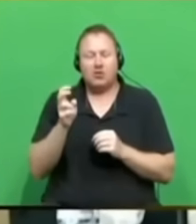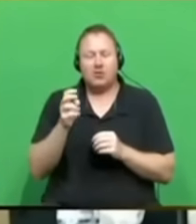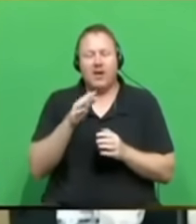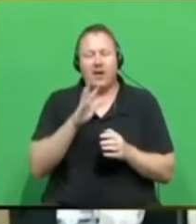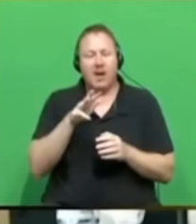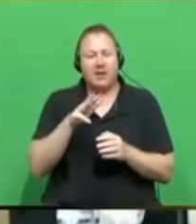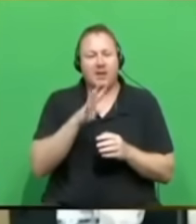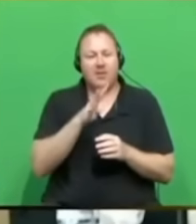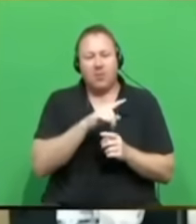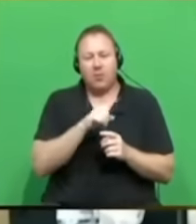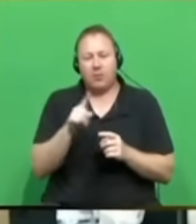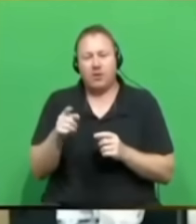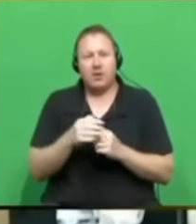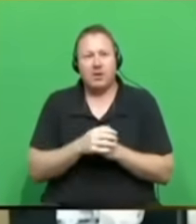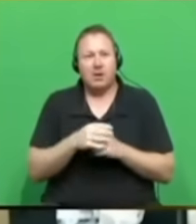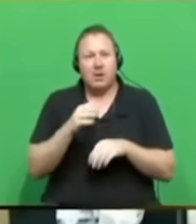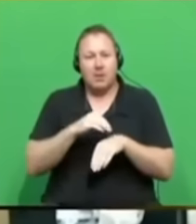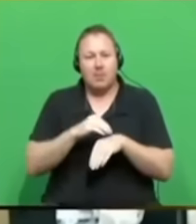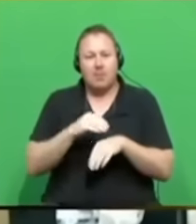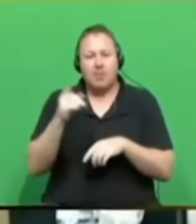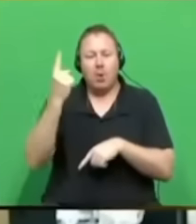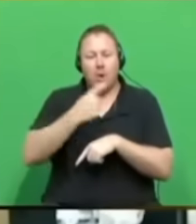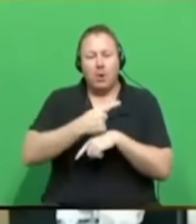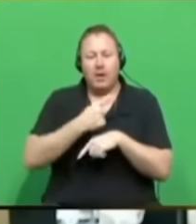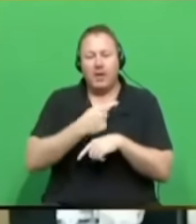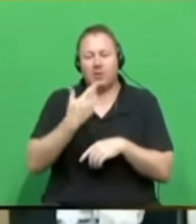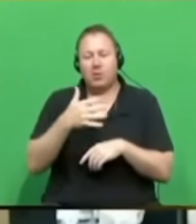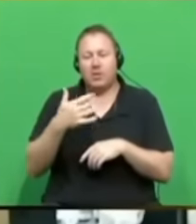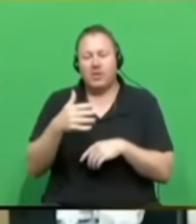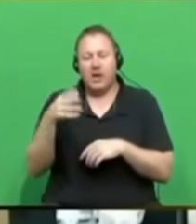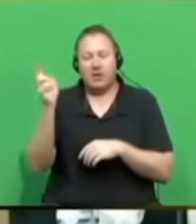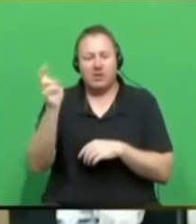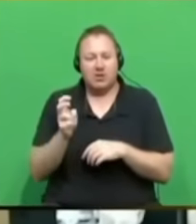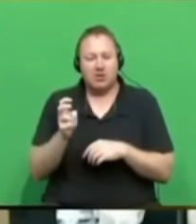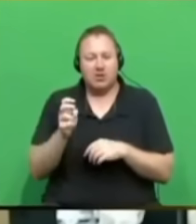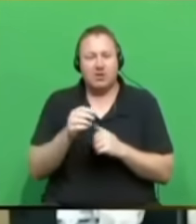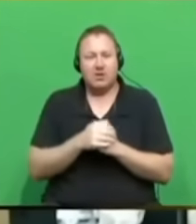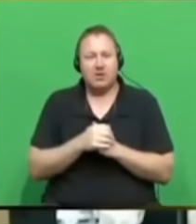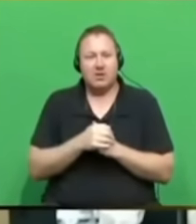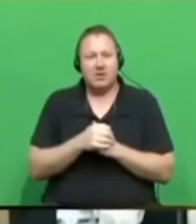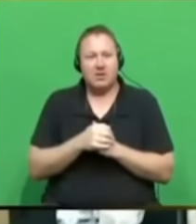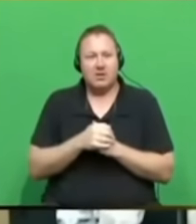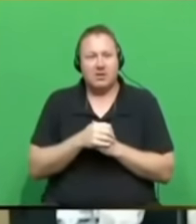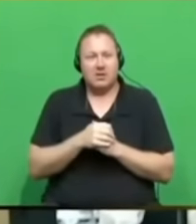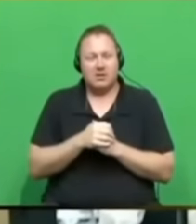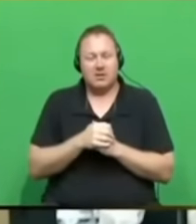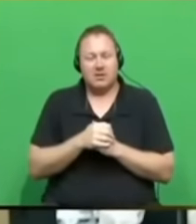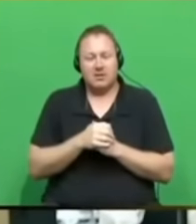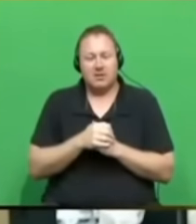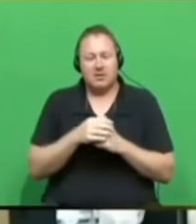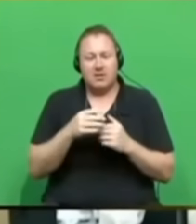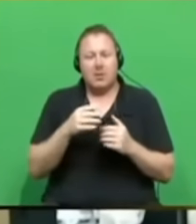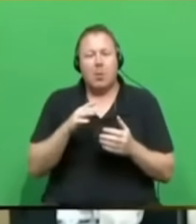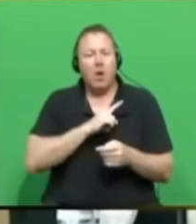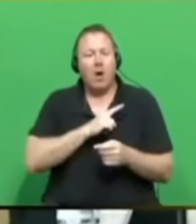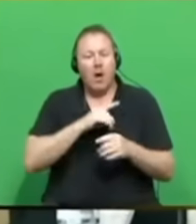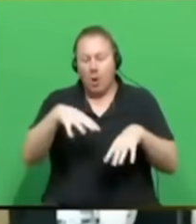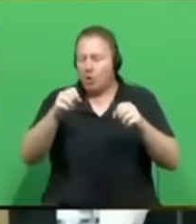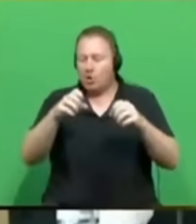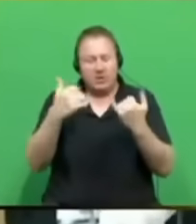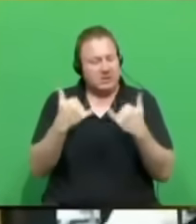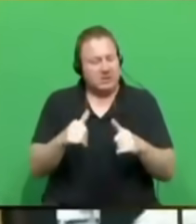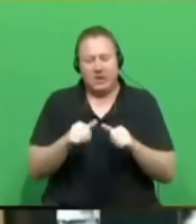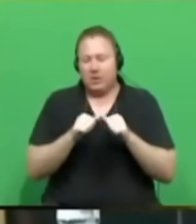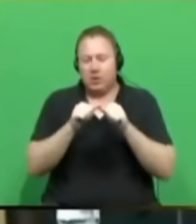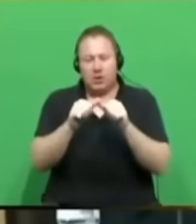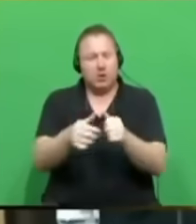1994, when we spent more days without electricity than we do with it due to load shedding. And according to